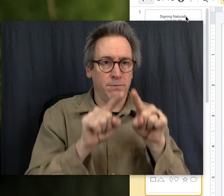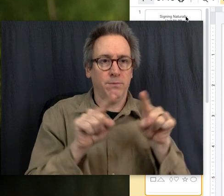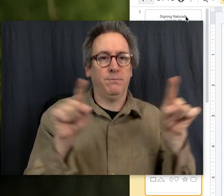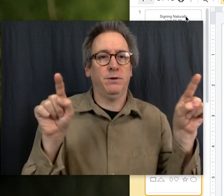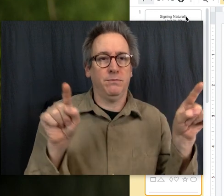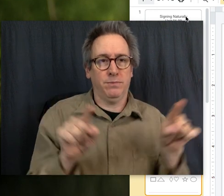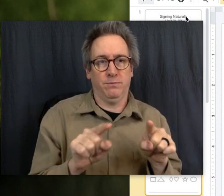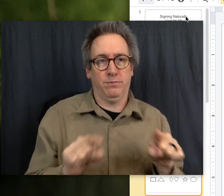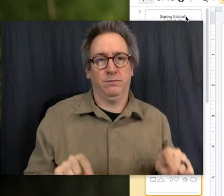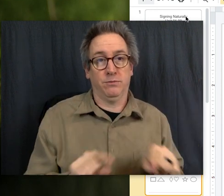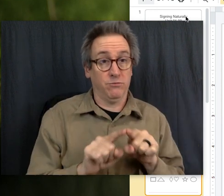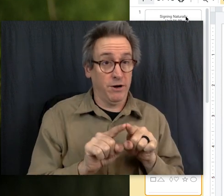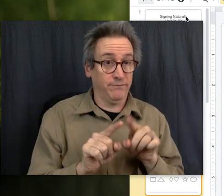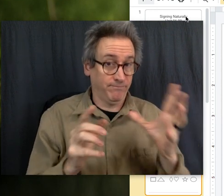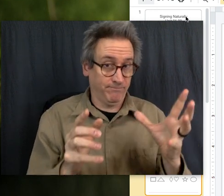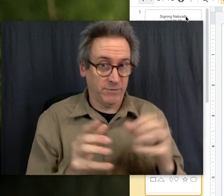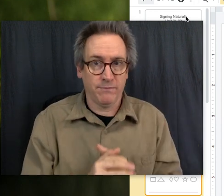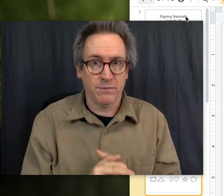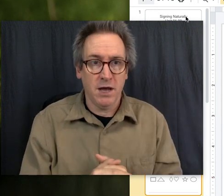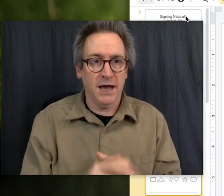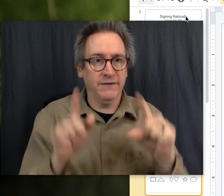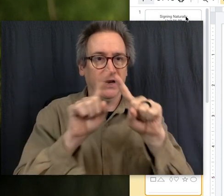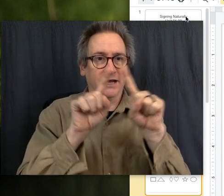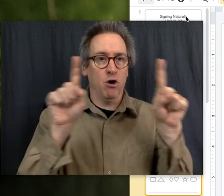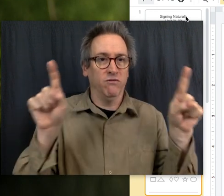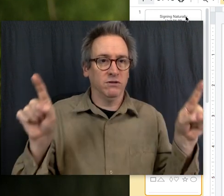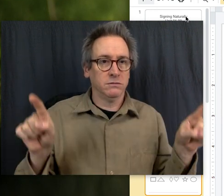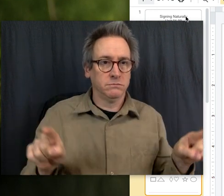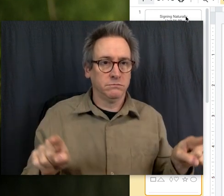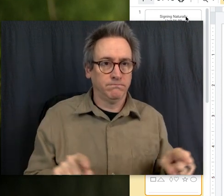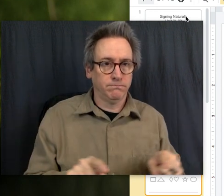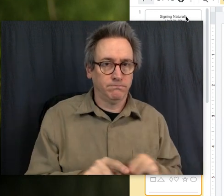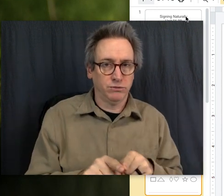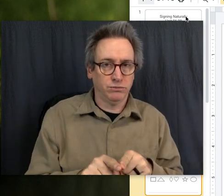star, right? Okay. And even like an oval.